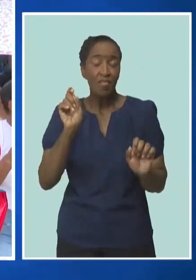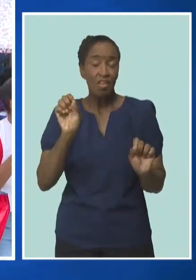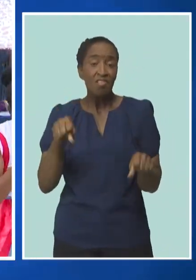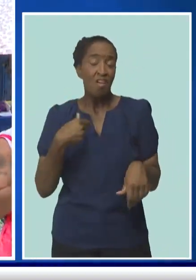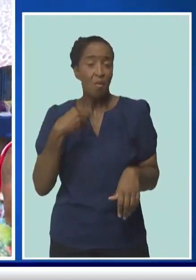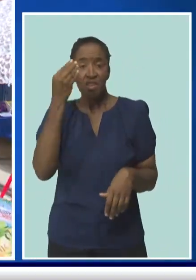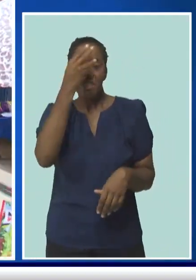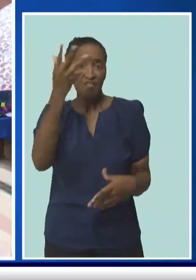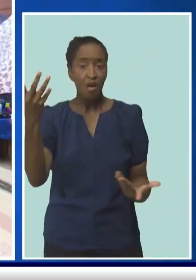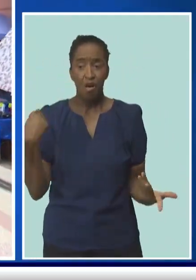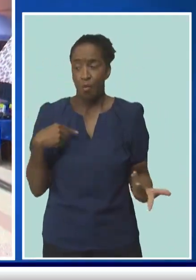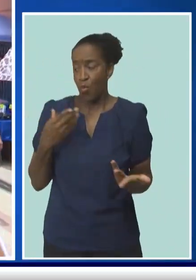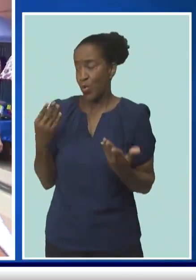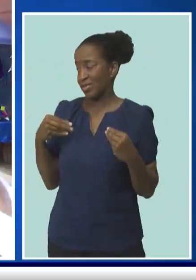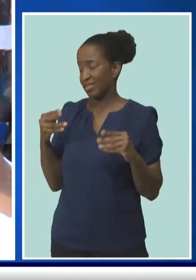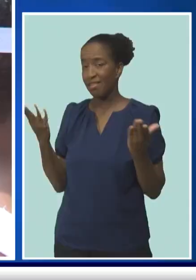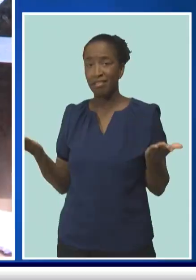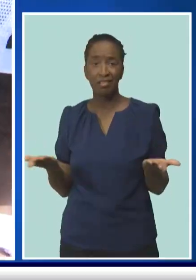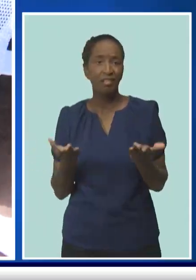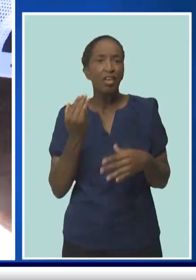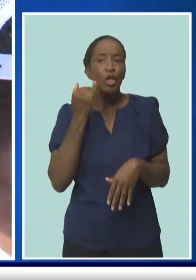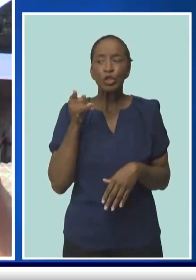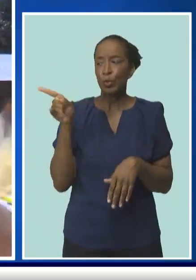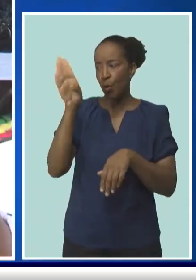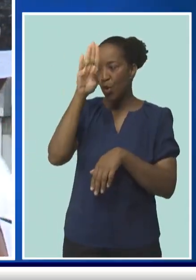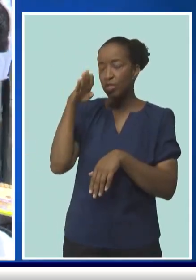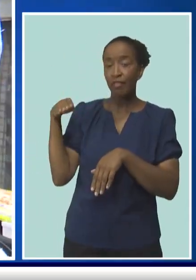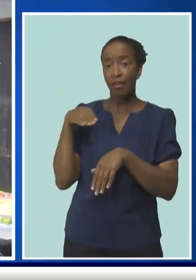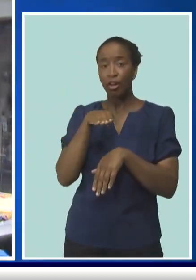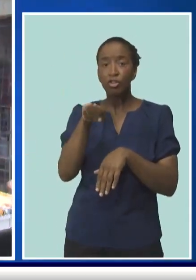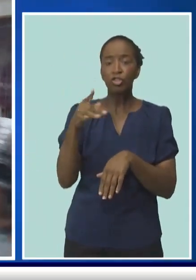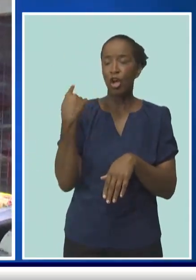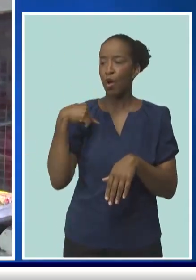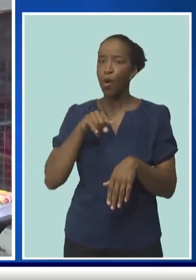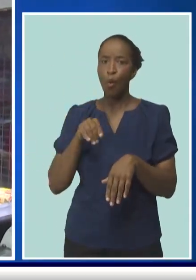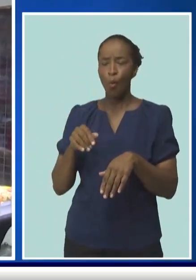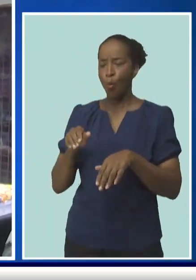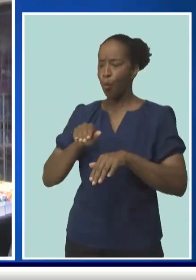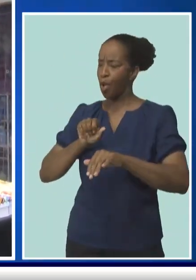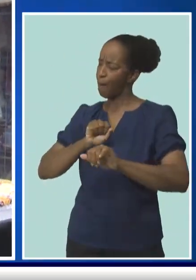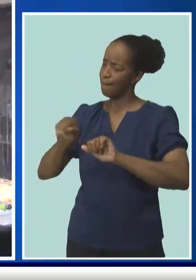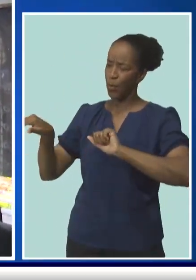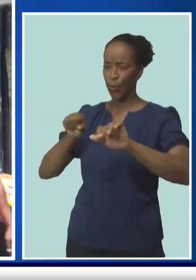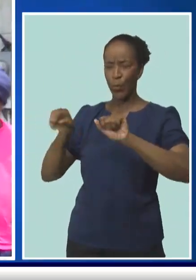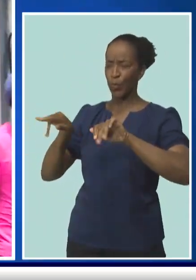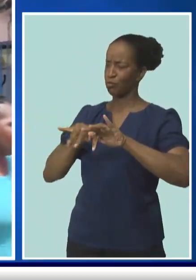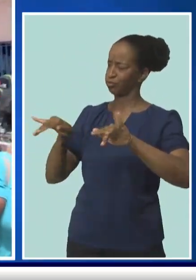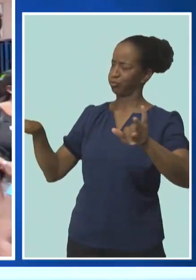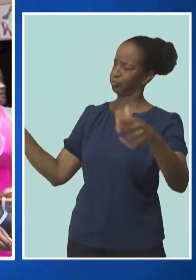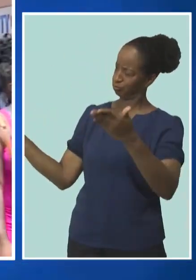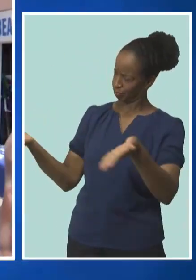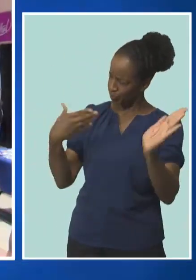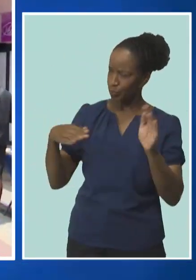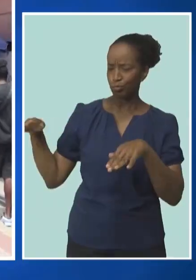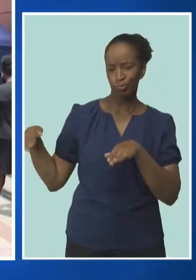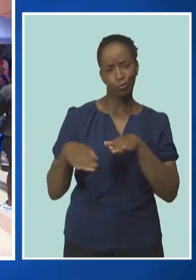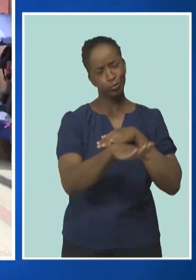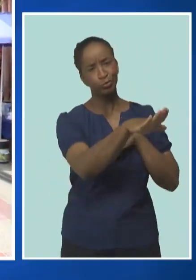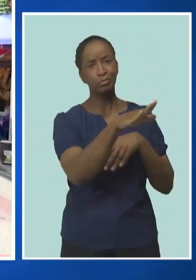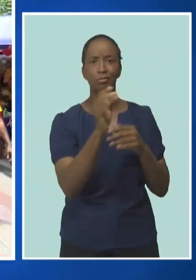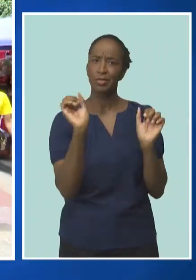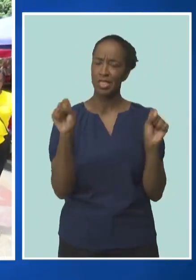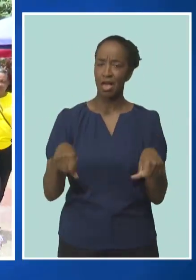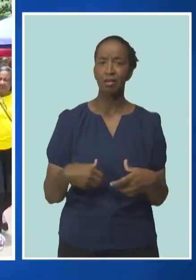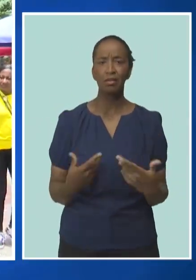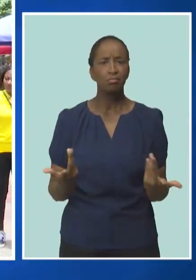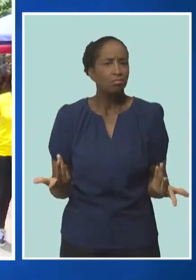sell out here, and if a fire truck was scanning through there, we can move these things so fast the fire truck can get through. You hear what I tell you, brother?